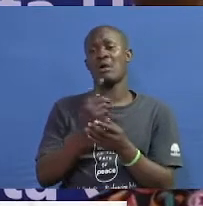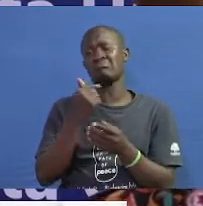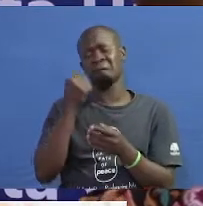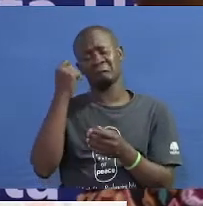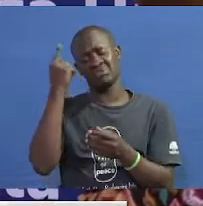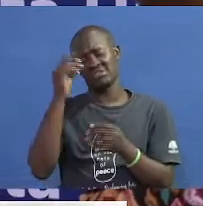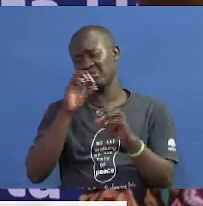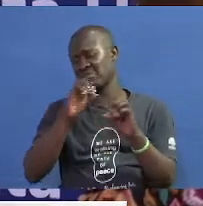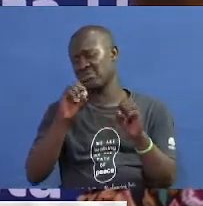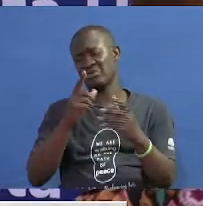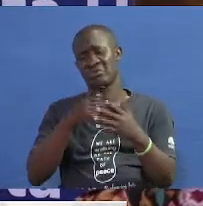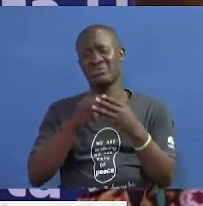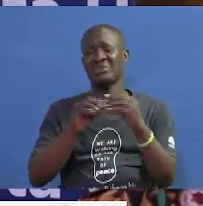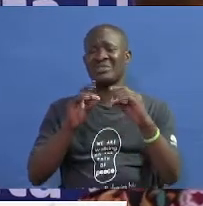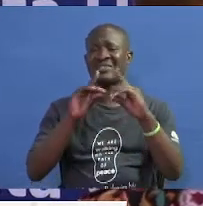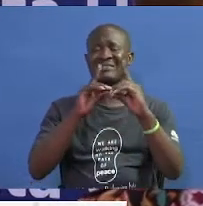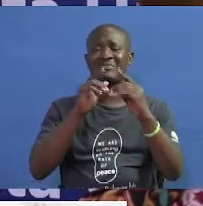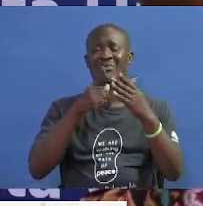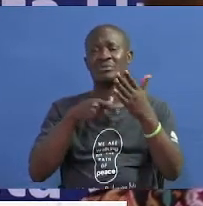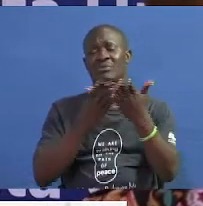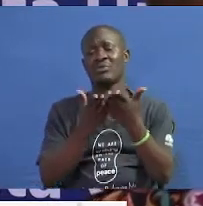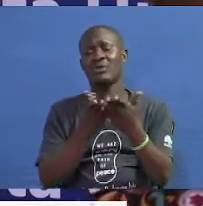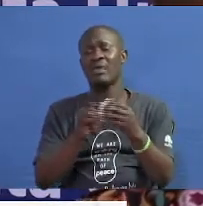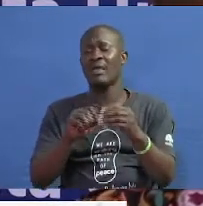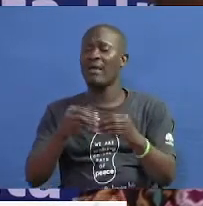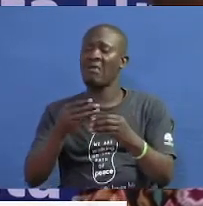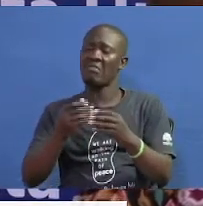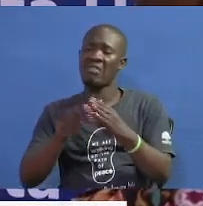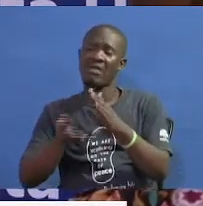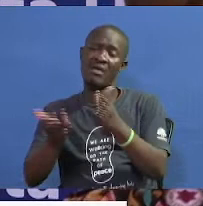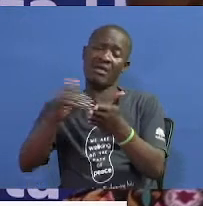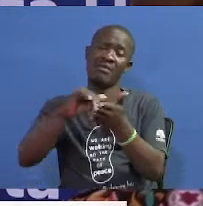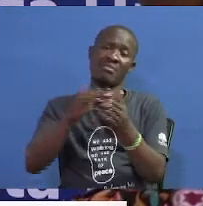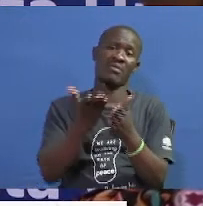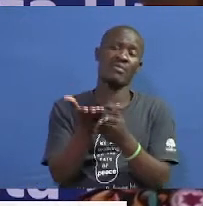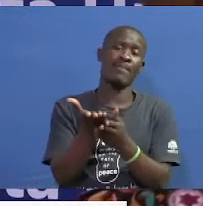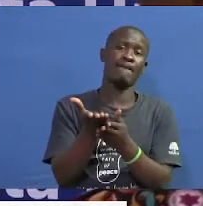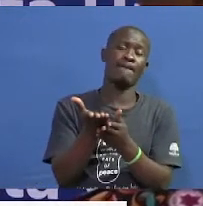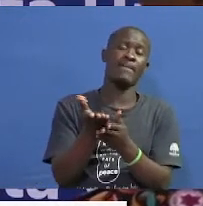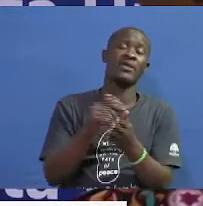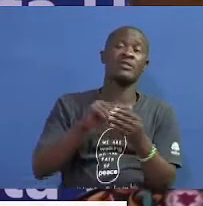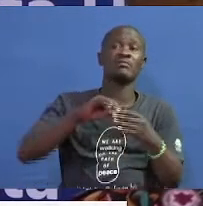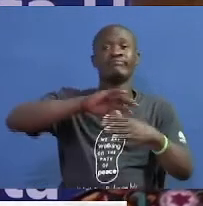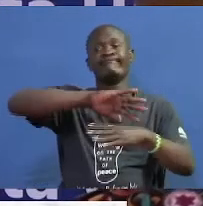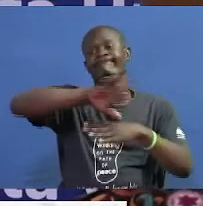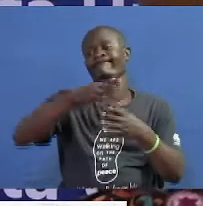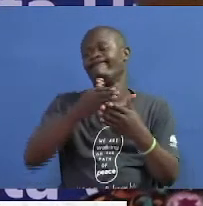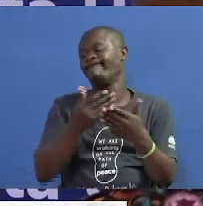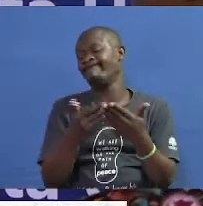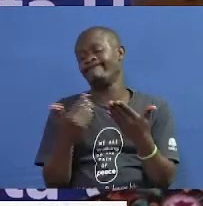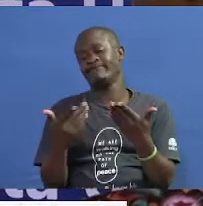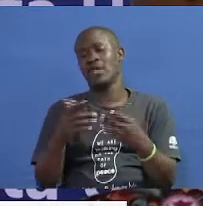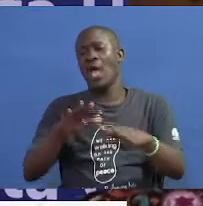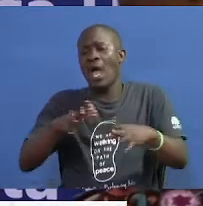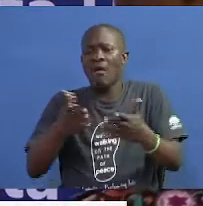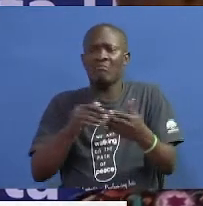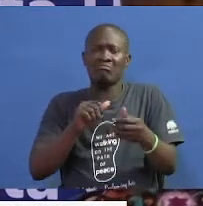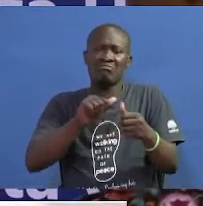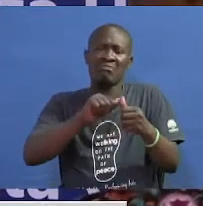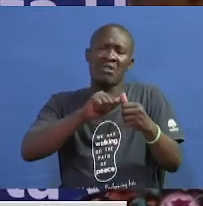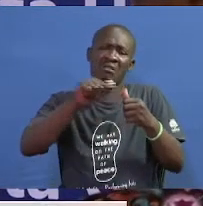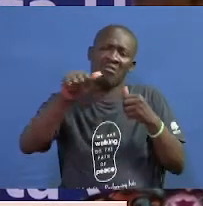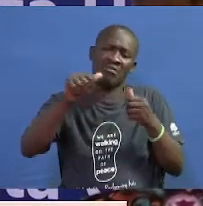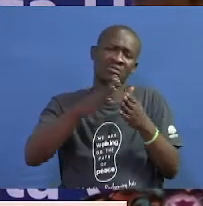how I wouldn't interpret what the results are coming from this device. Is it for everyone, and how long do they